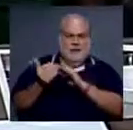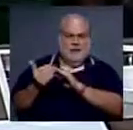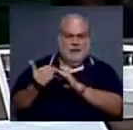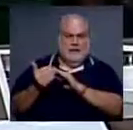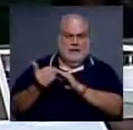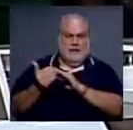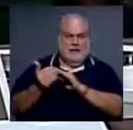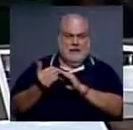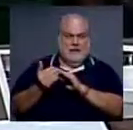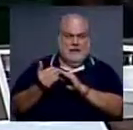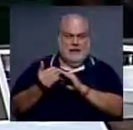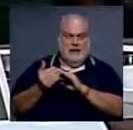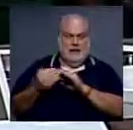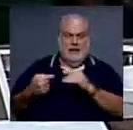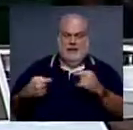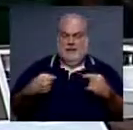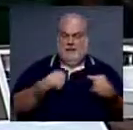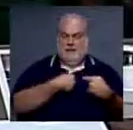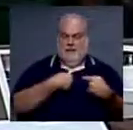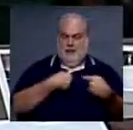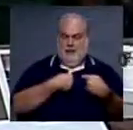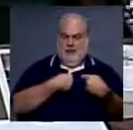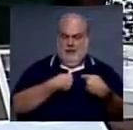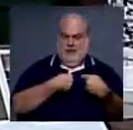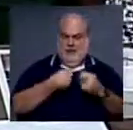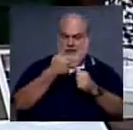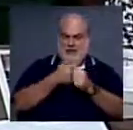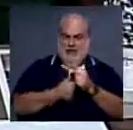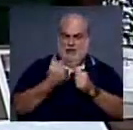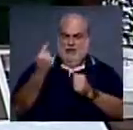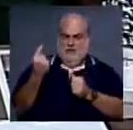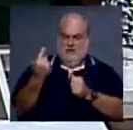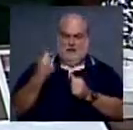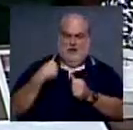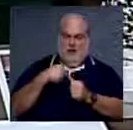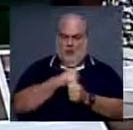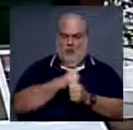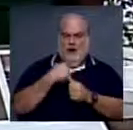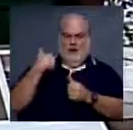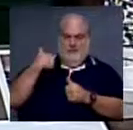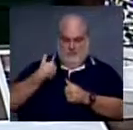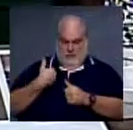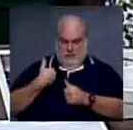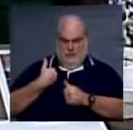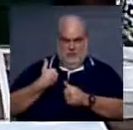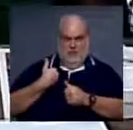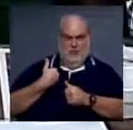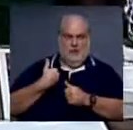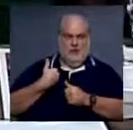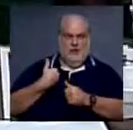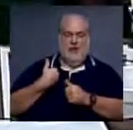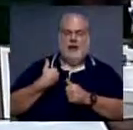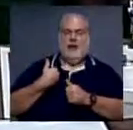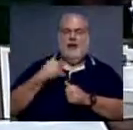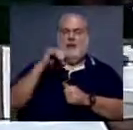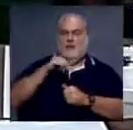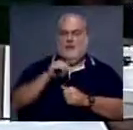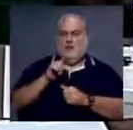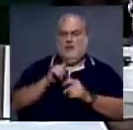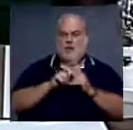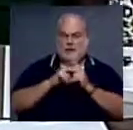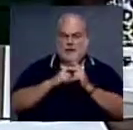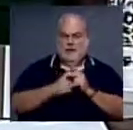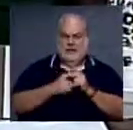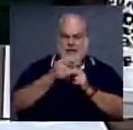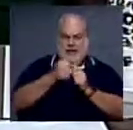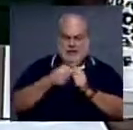said, that's the person to blame. Each of us have a blame in this. And so that is kind of where we're starting on this. What can each